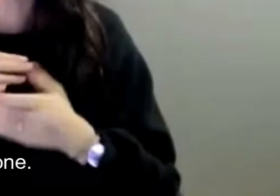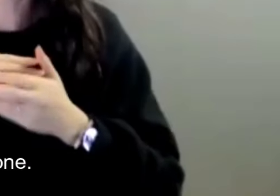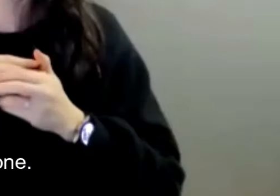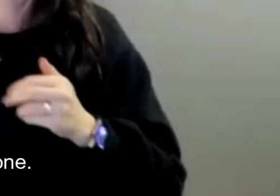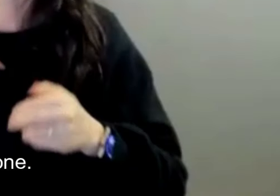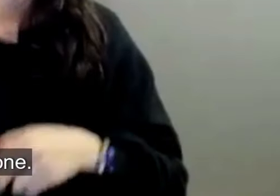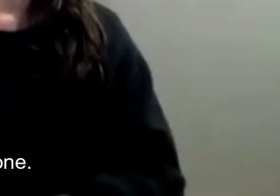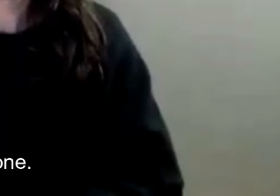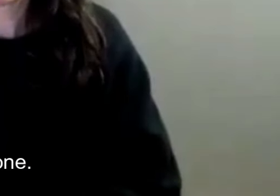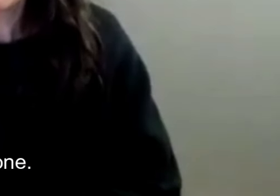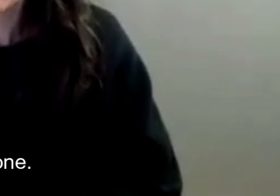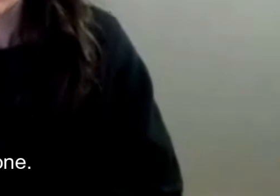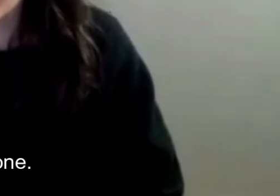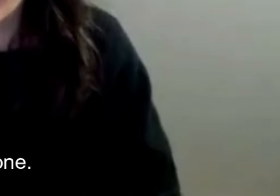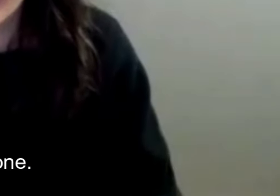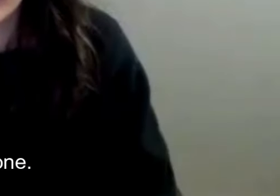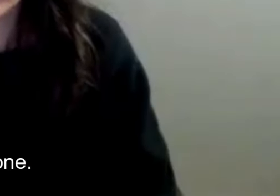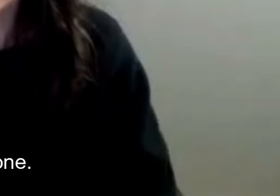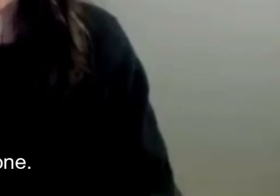So good evening, everyone.